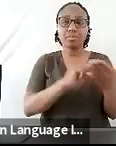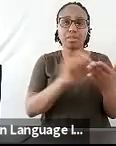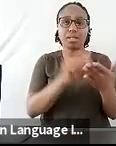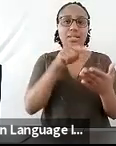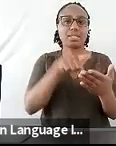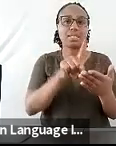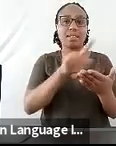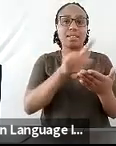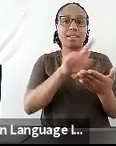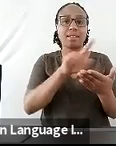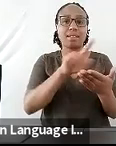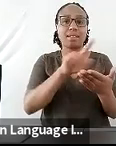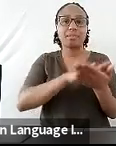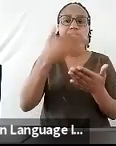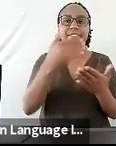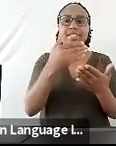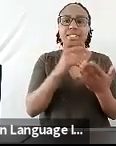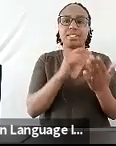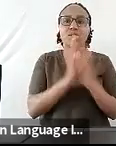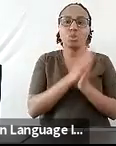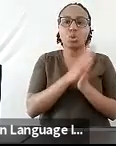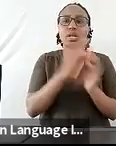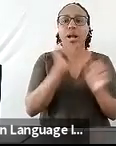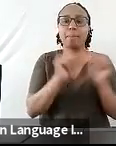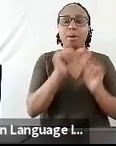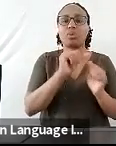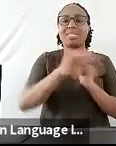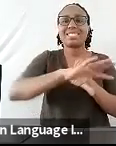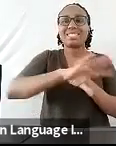different African city, but it's written entirely by local